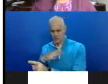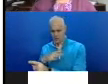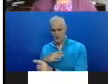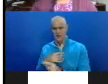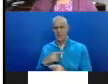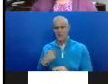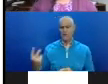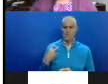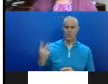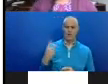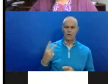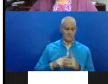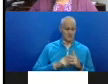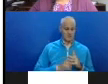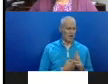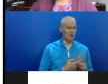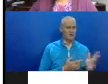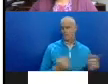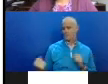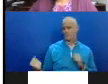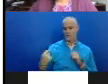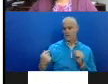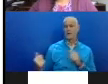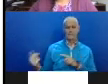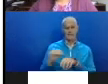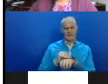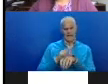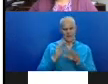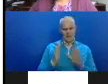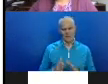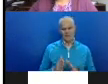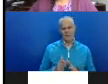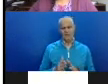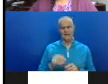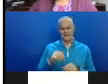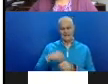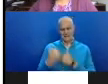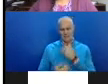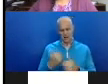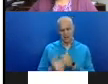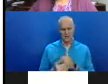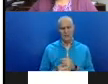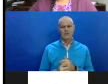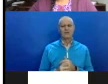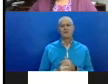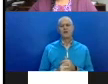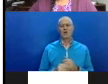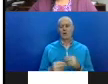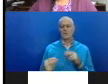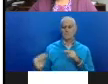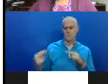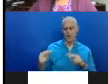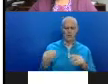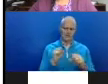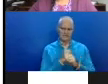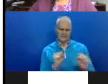be from the get-go talking back and forth, the counselors. That's part of being able to be in the process. So there's a whole monitoring safety. So